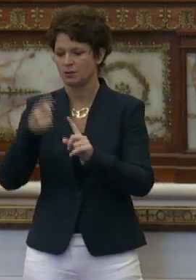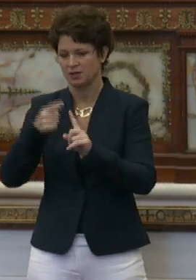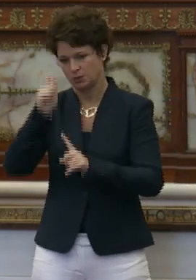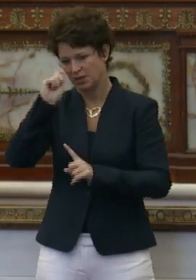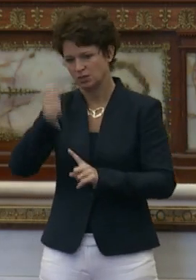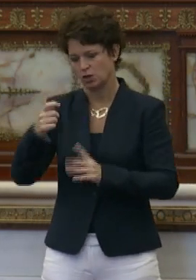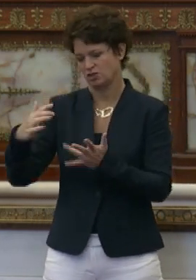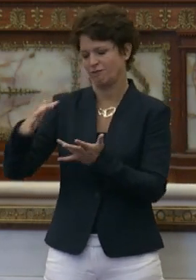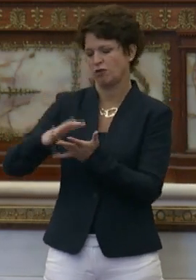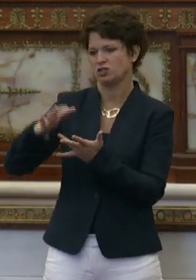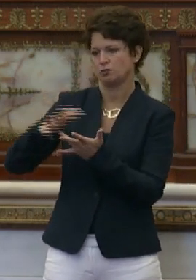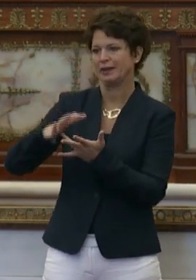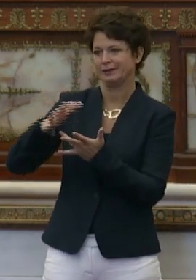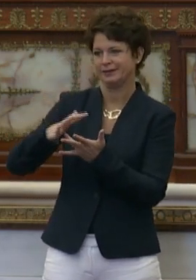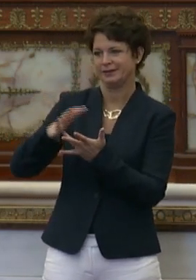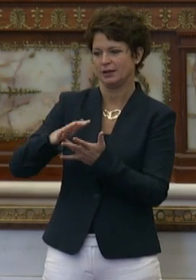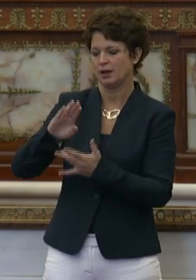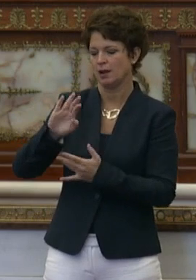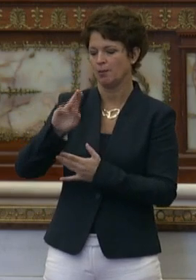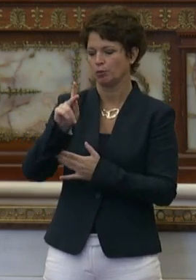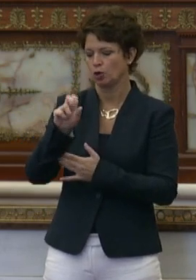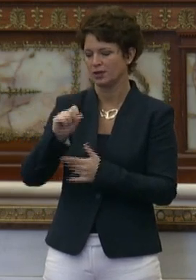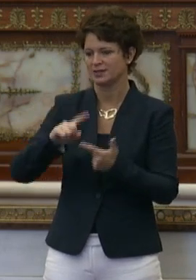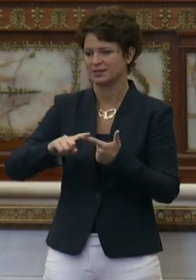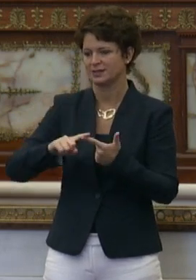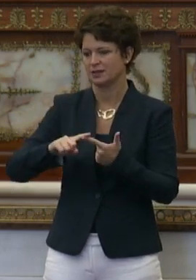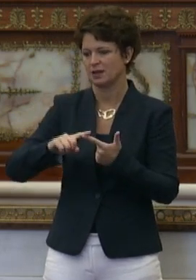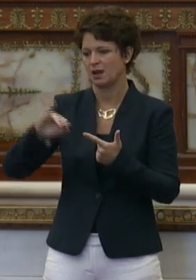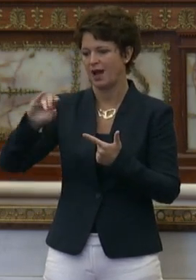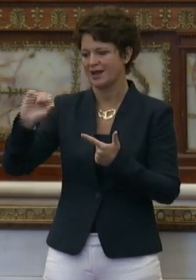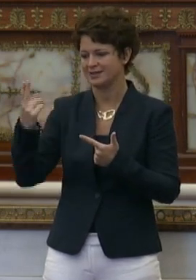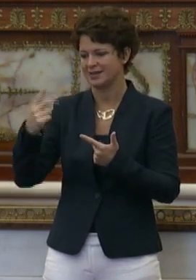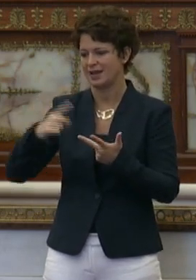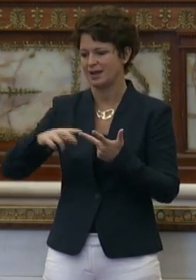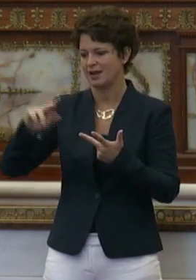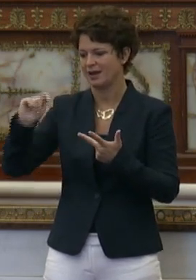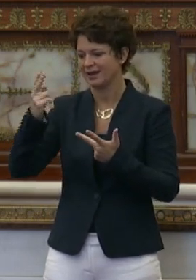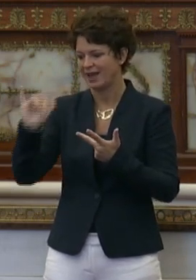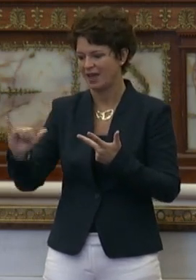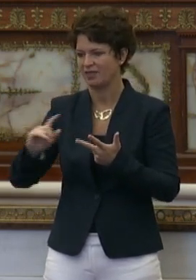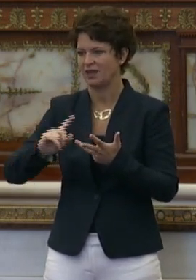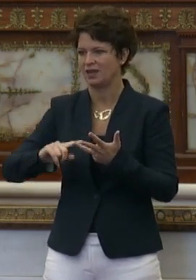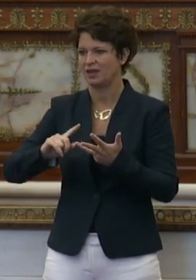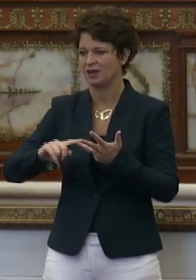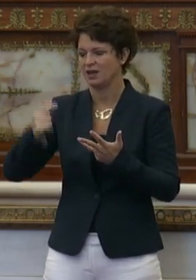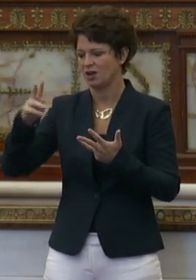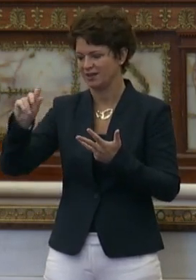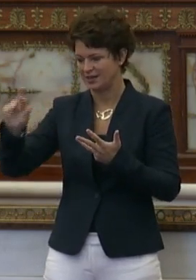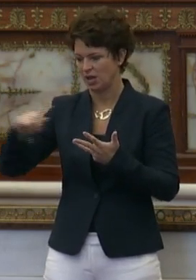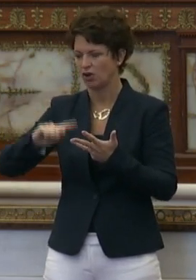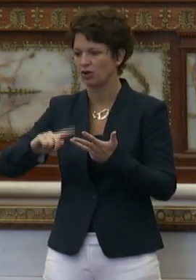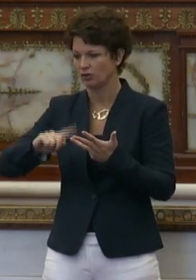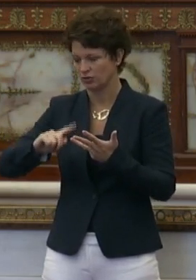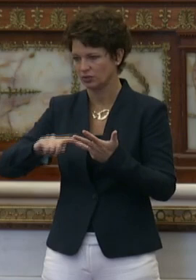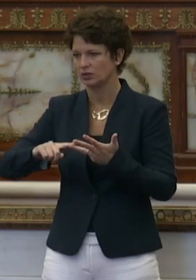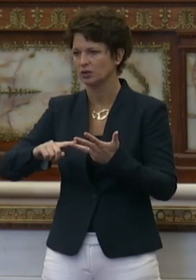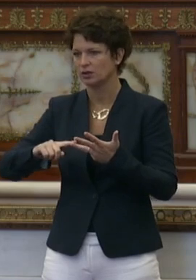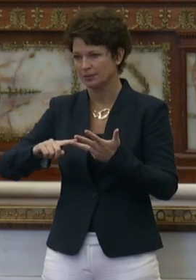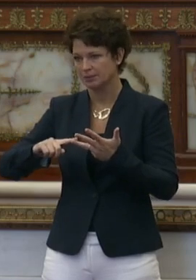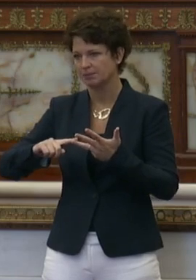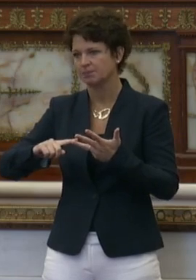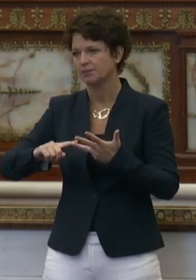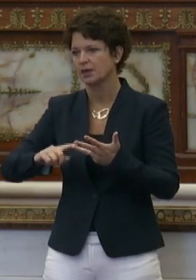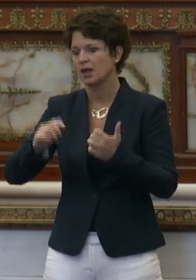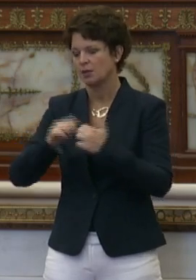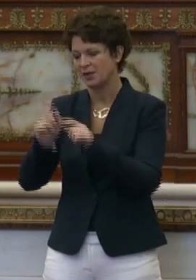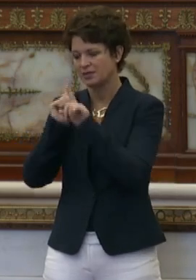the freshmen, Brooks, Isaiah, Kathy, Gautier, and with